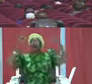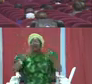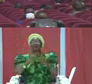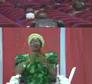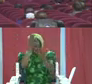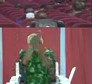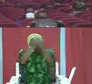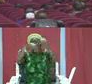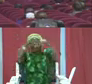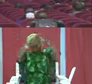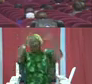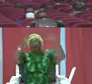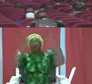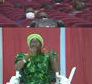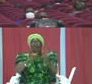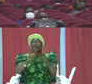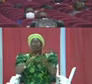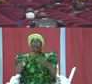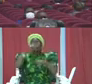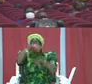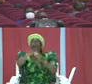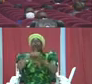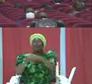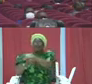Tonight, I want to invite you